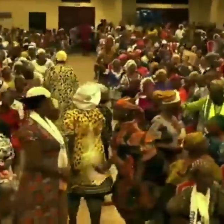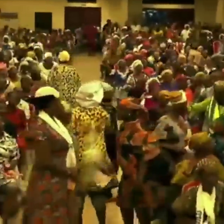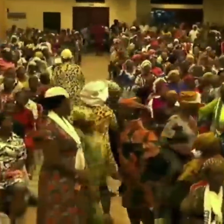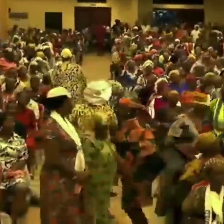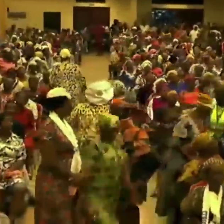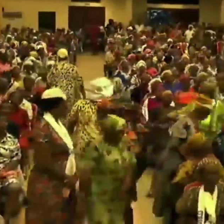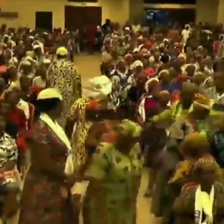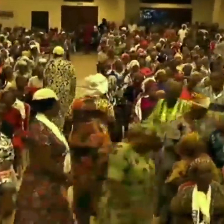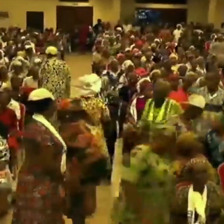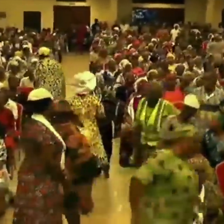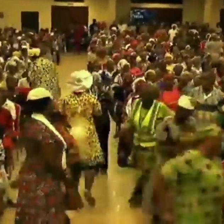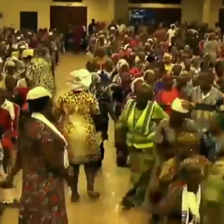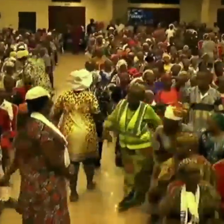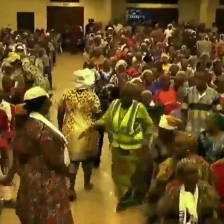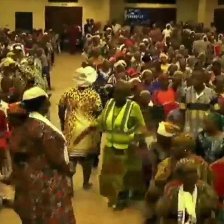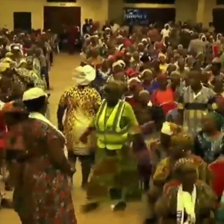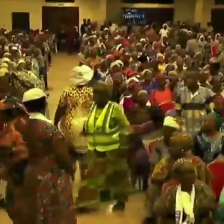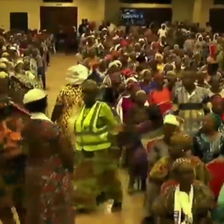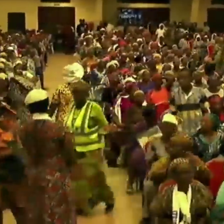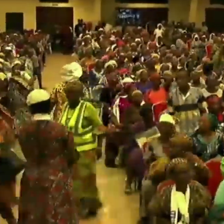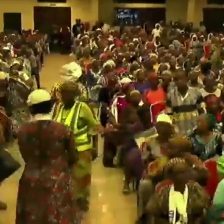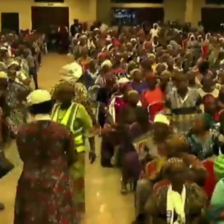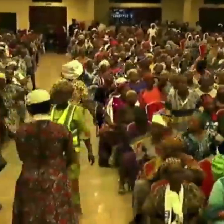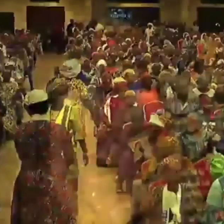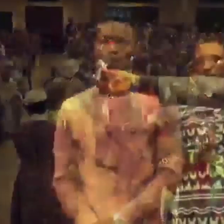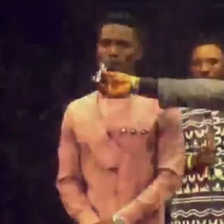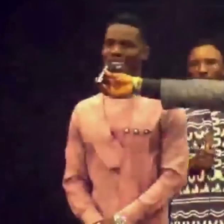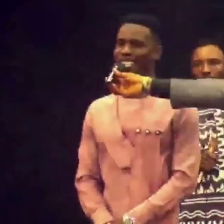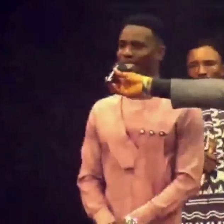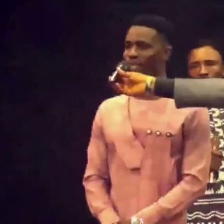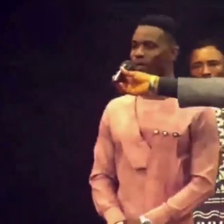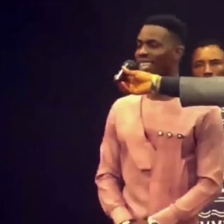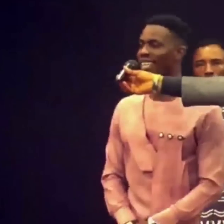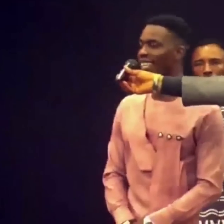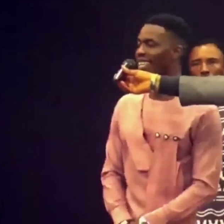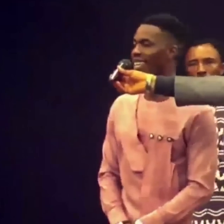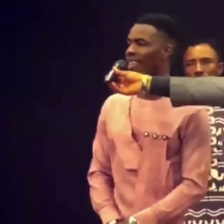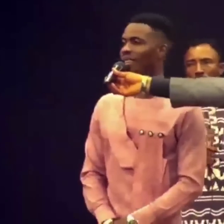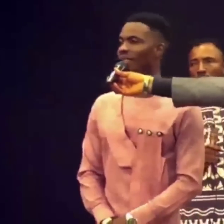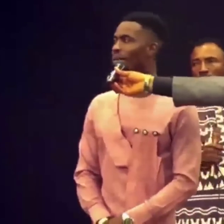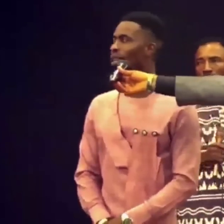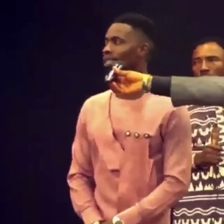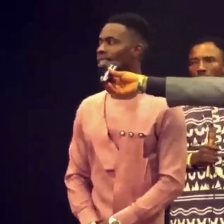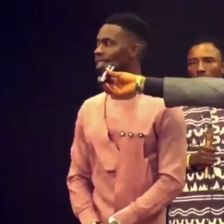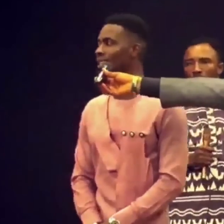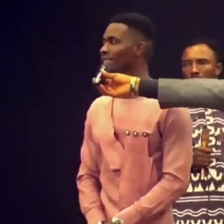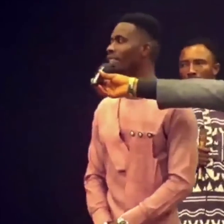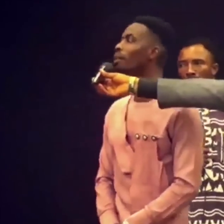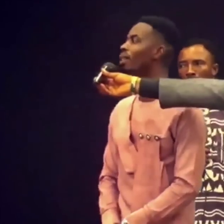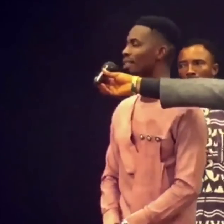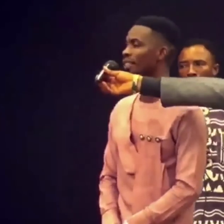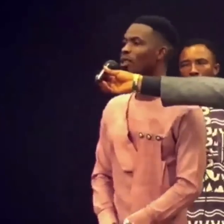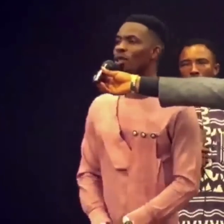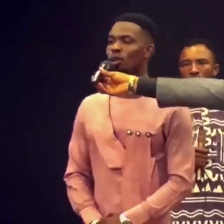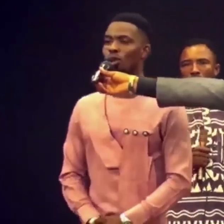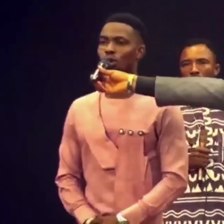lope ben sir ki se me vade ye ben sir mo lati jusaga idusaga ben sir ijusaga okay